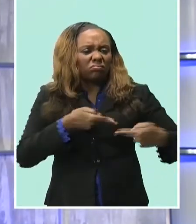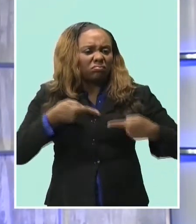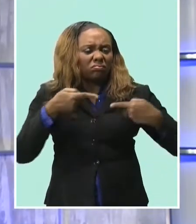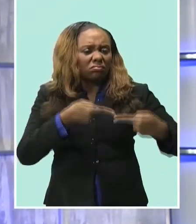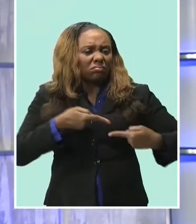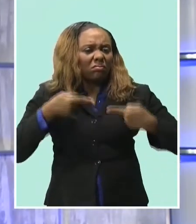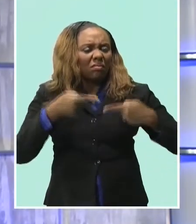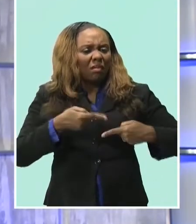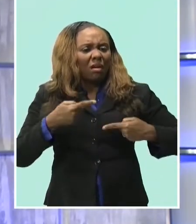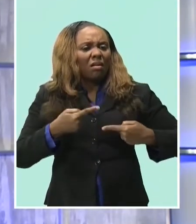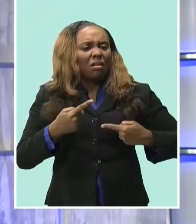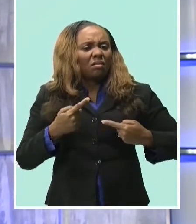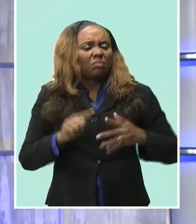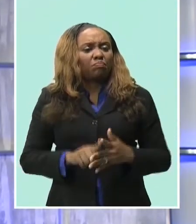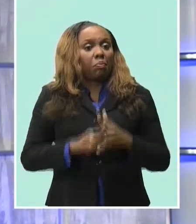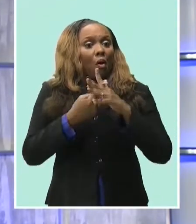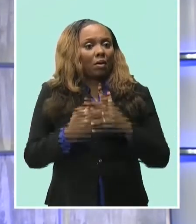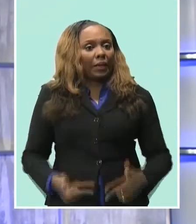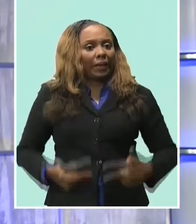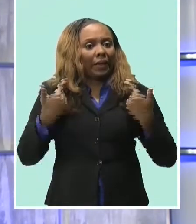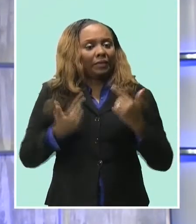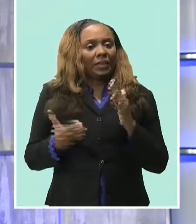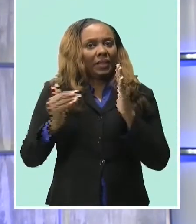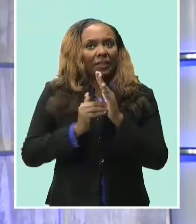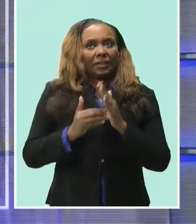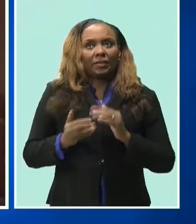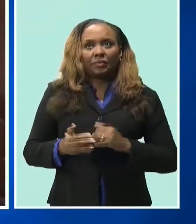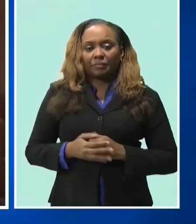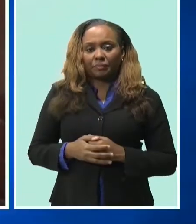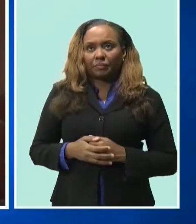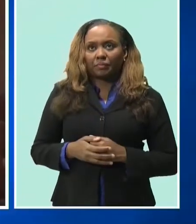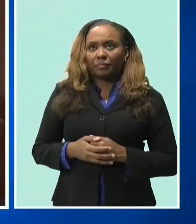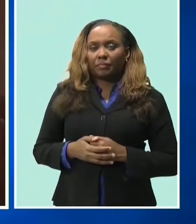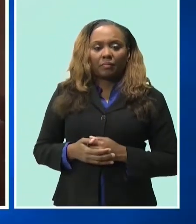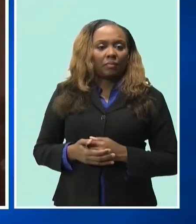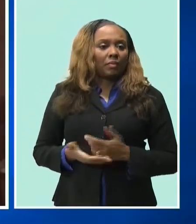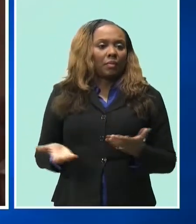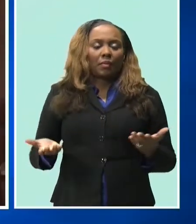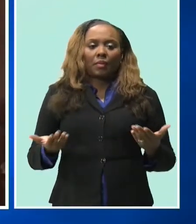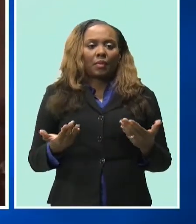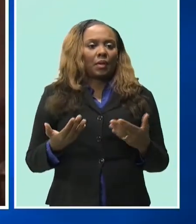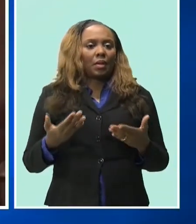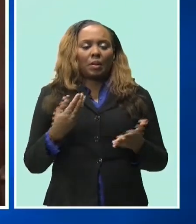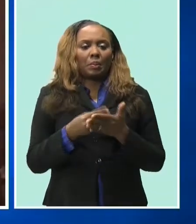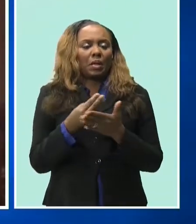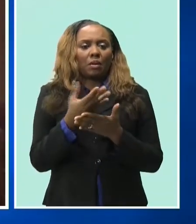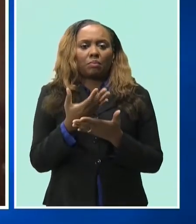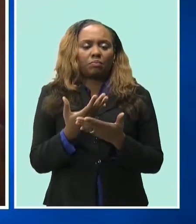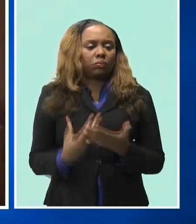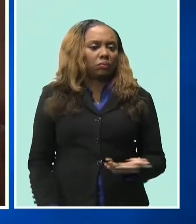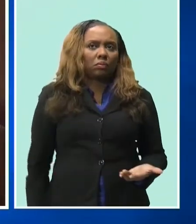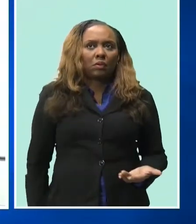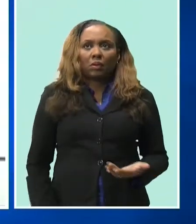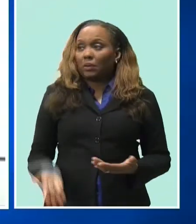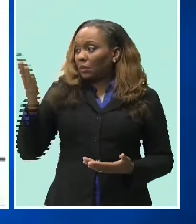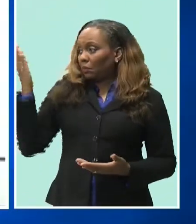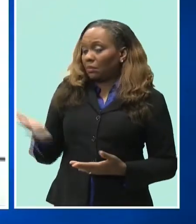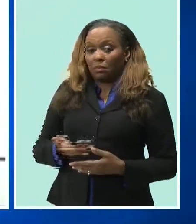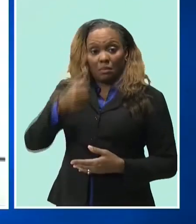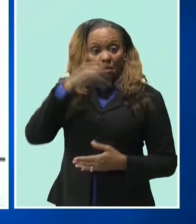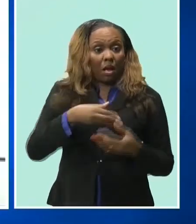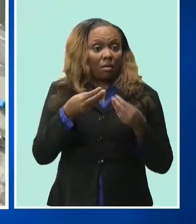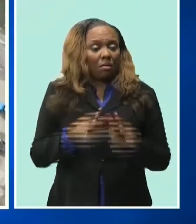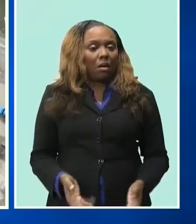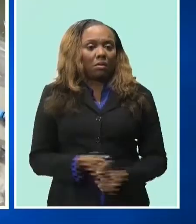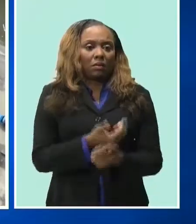reports. After this lockdown, I didn't know the money. I don't even know I could go back in the shop. Bronson Williams lost everything when Hurricane